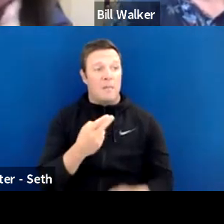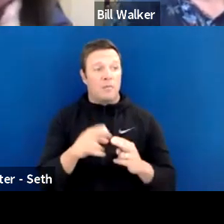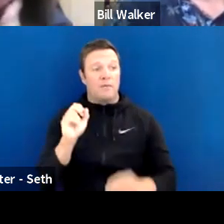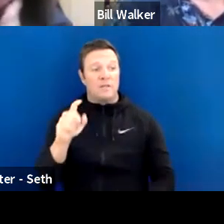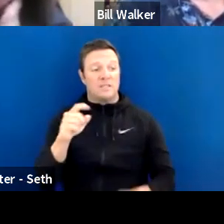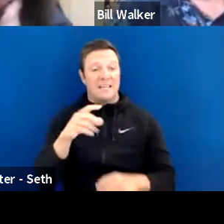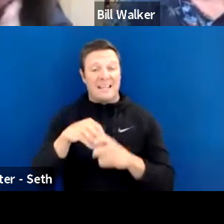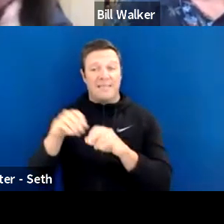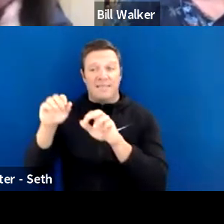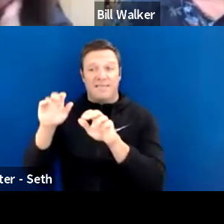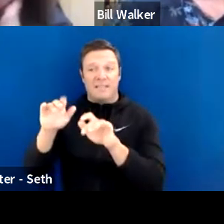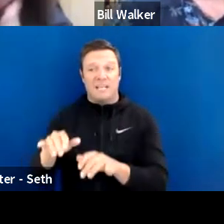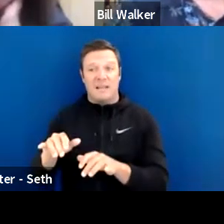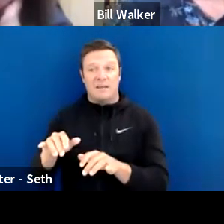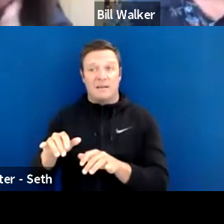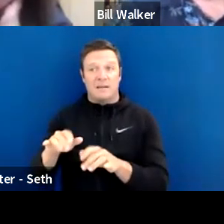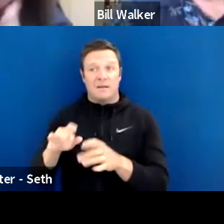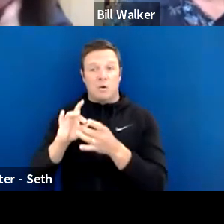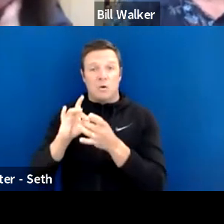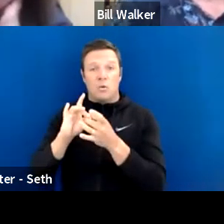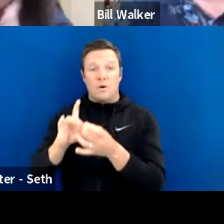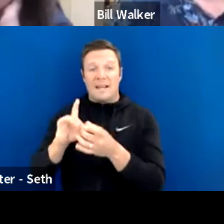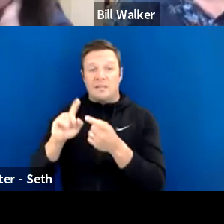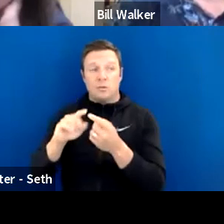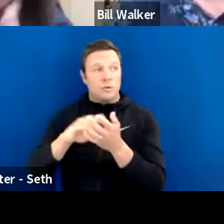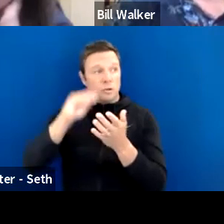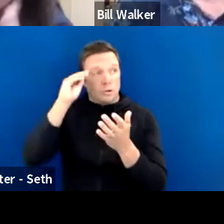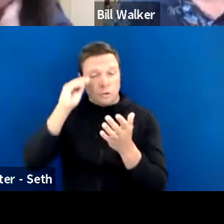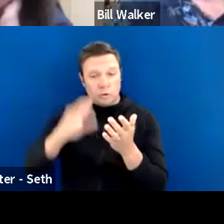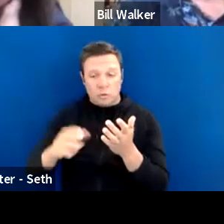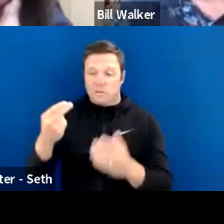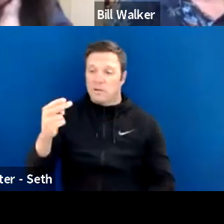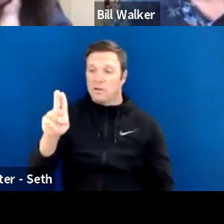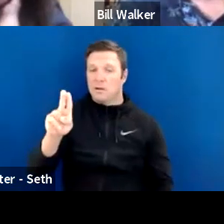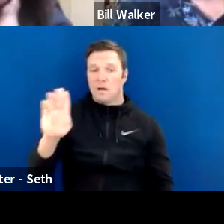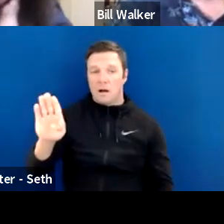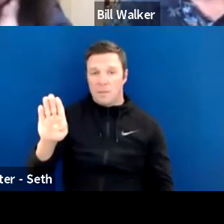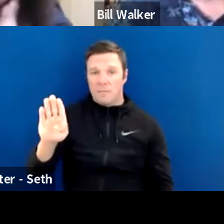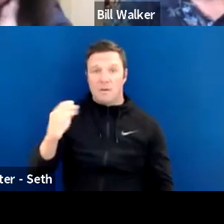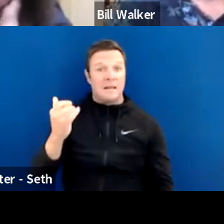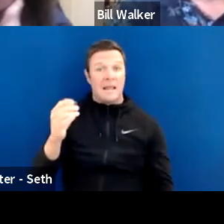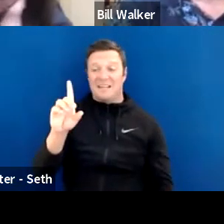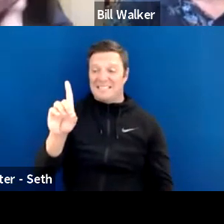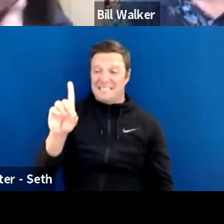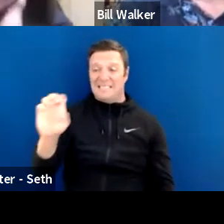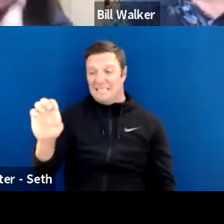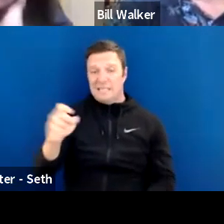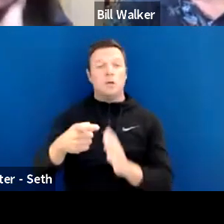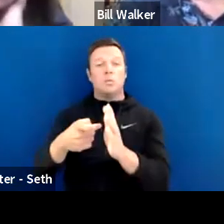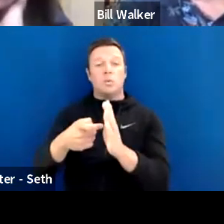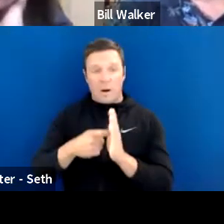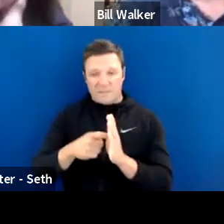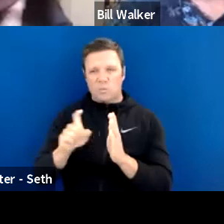the chat in regards to the student hub. With the DE requirements, we had to have those